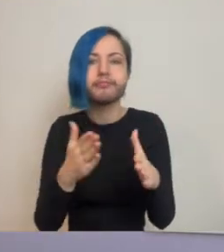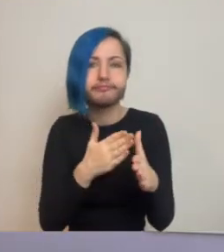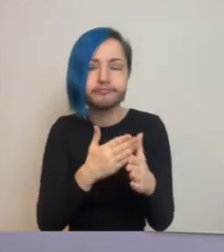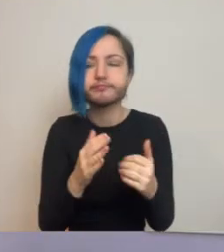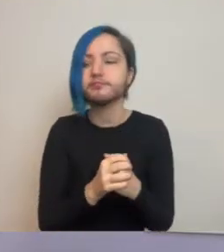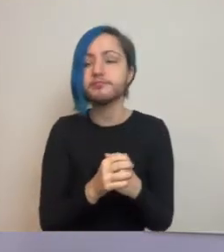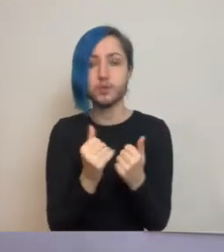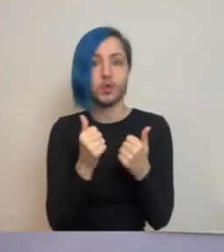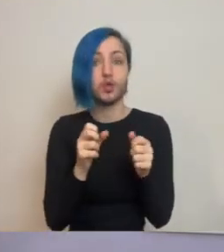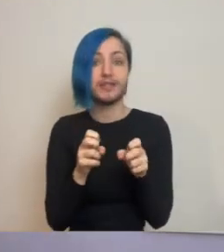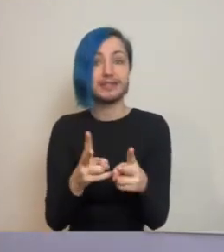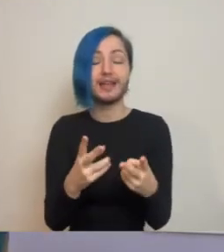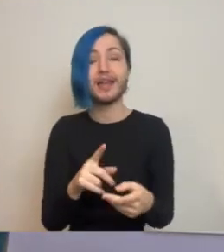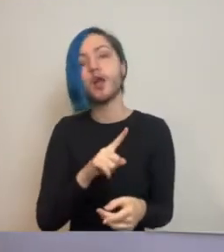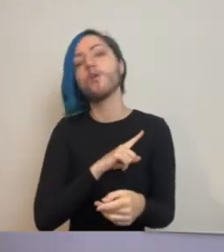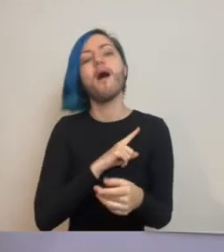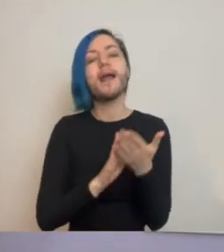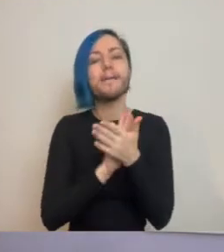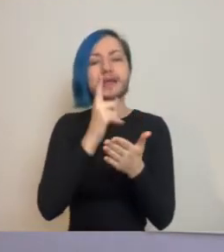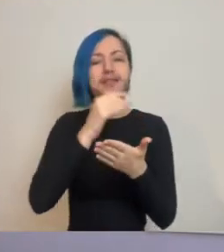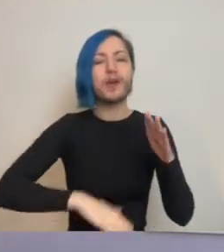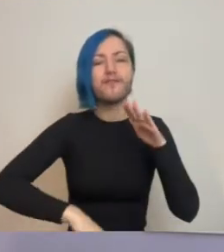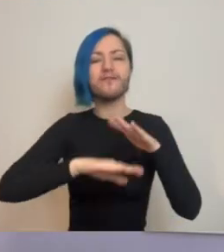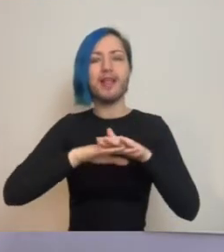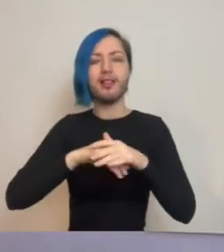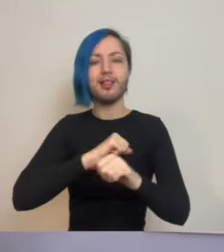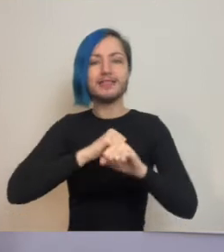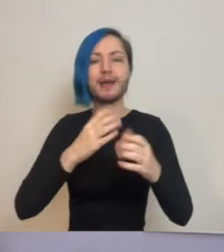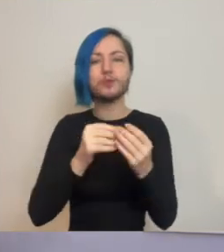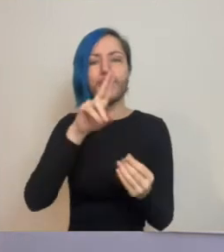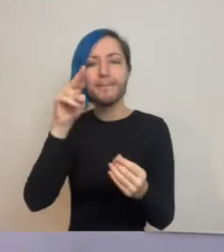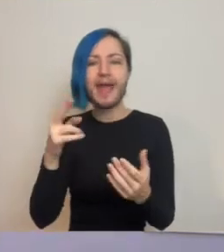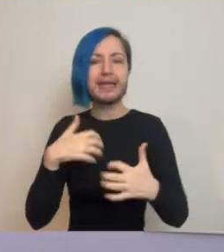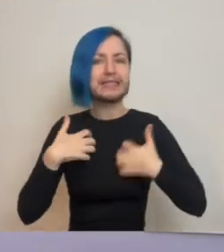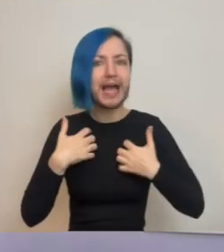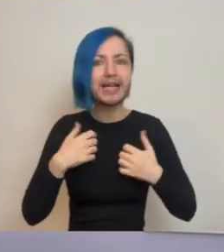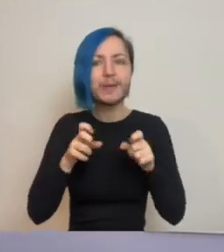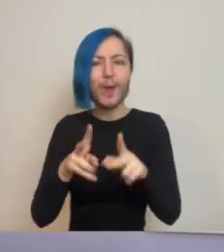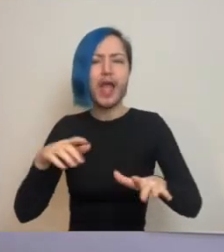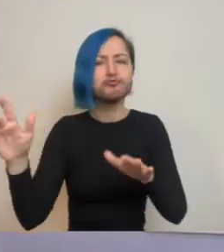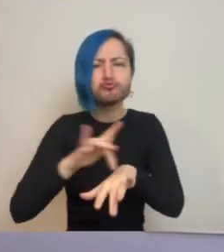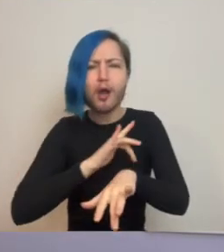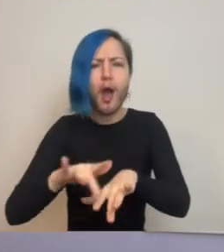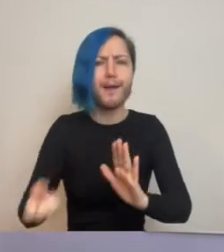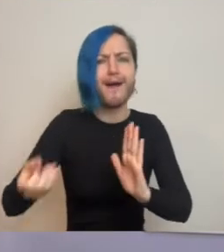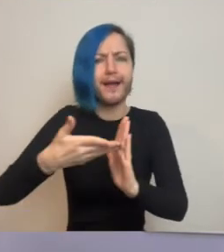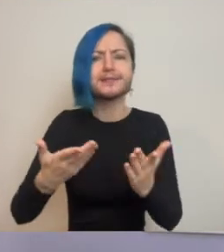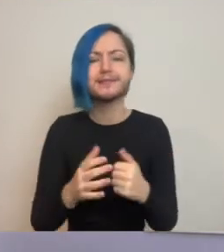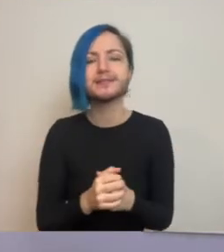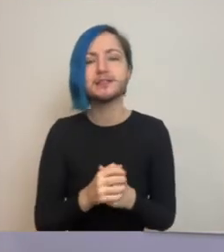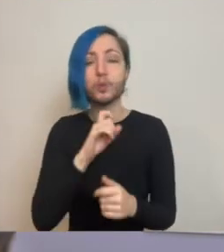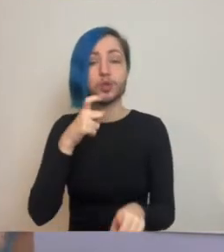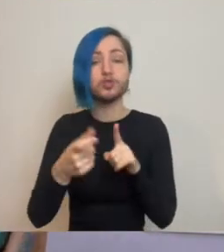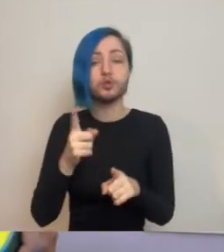good technique because this allows you to sort of fill the pictorial space with paint in quite an exciting and dramatic way. So what I'm going to do is